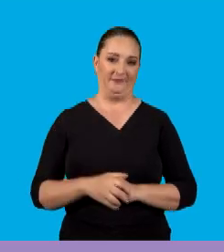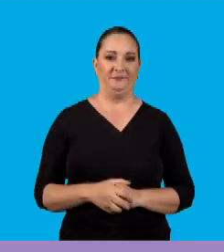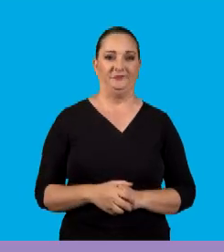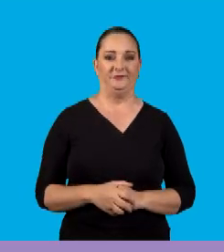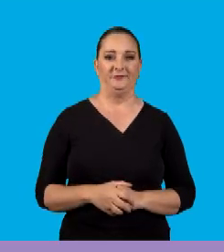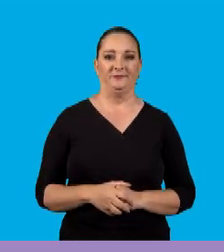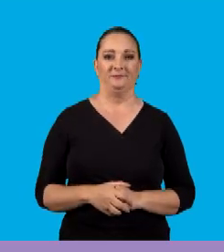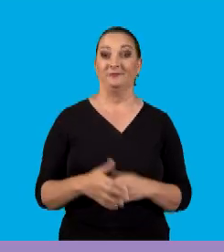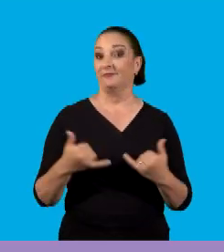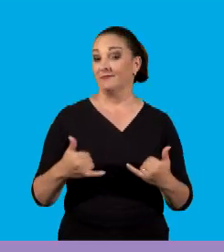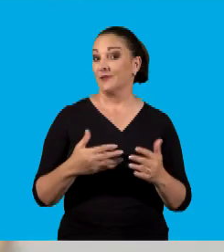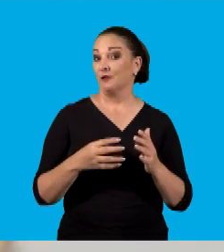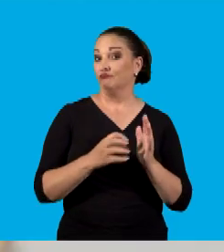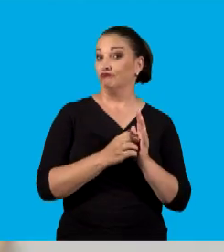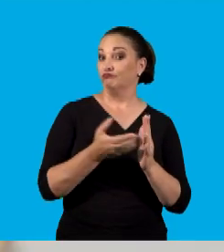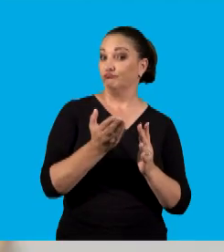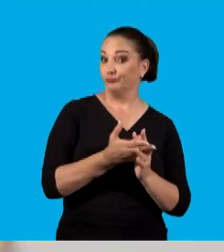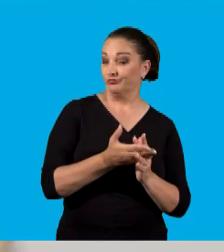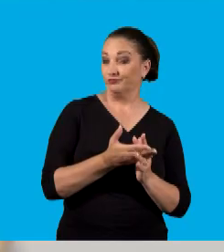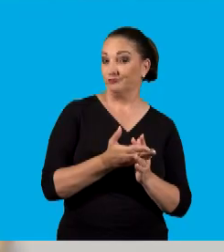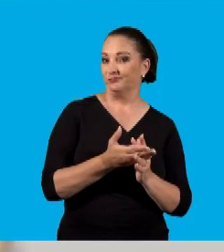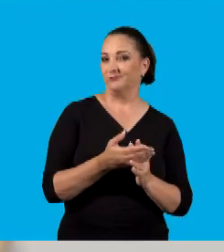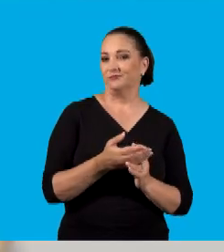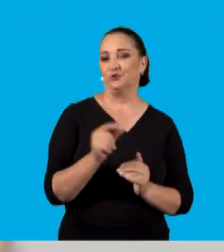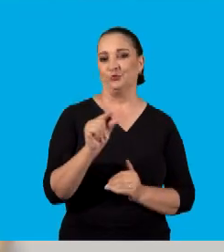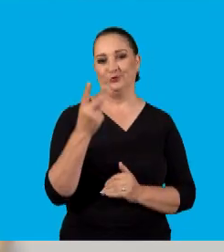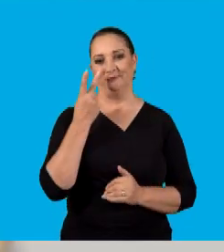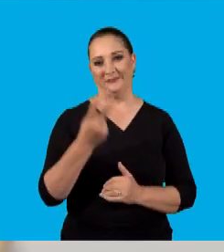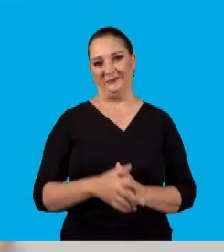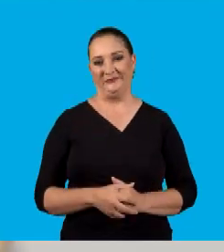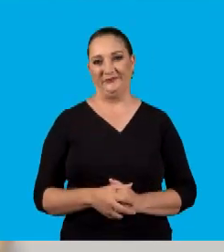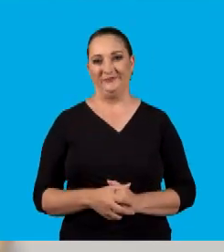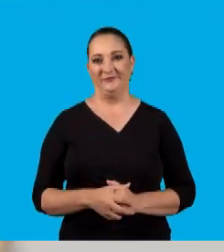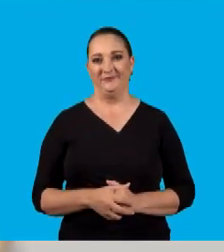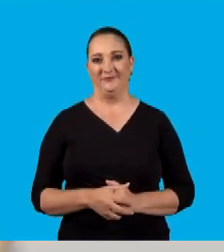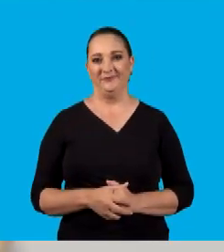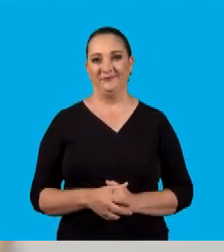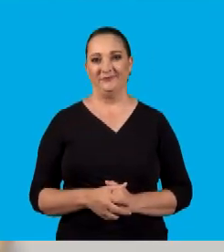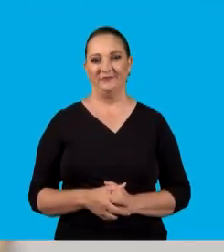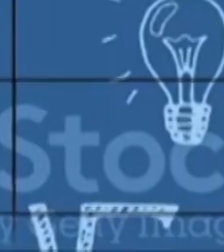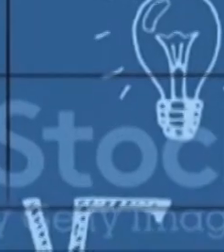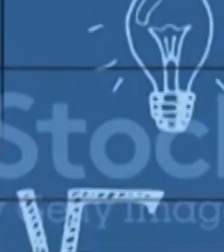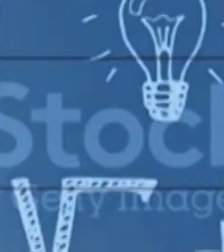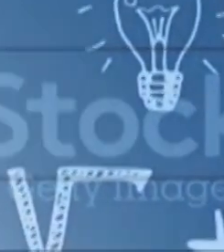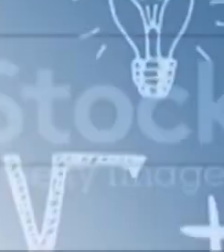non-linear graphs. Let's quickly go to an ad break and then we'll see you just now.